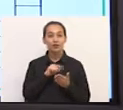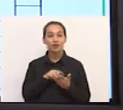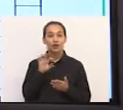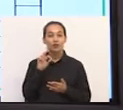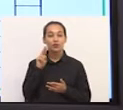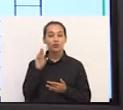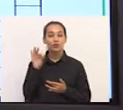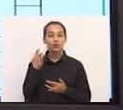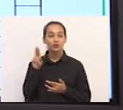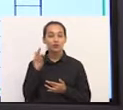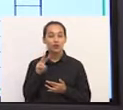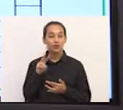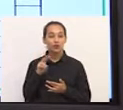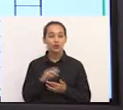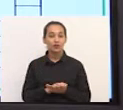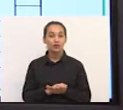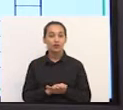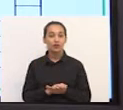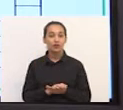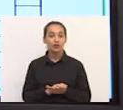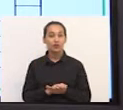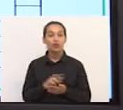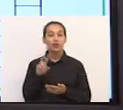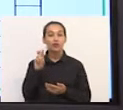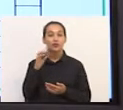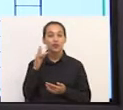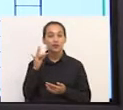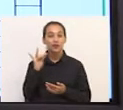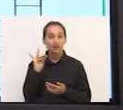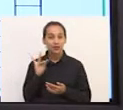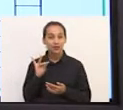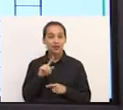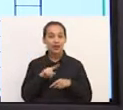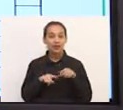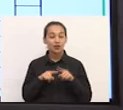Oqsoqol, ya'ni boysarining qarindoshlari orasidagi oqsoqol.